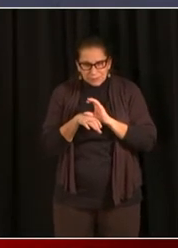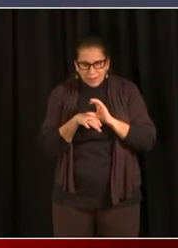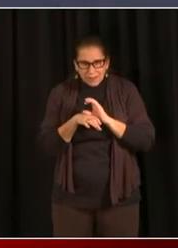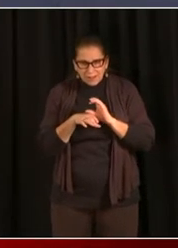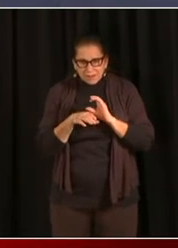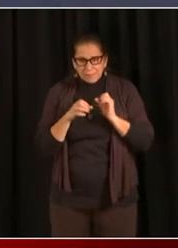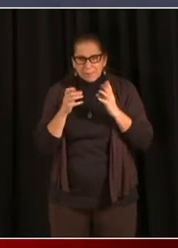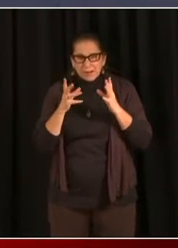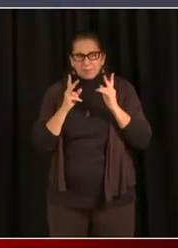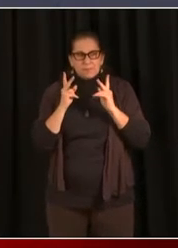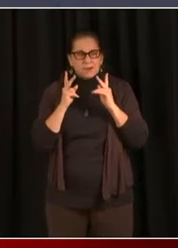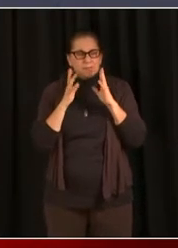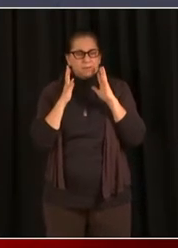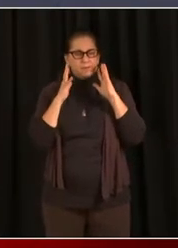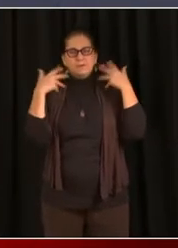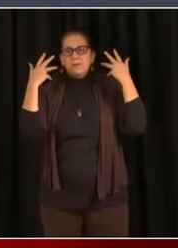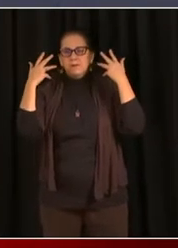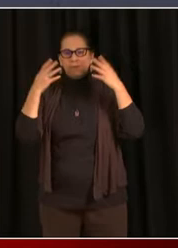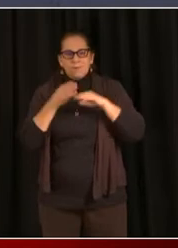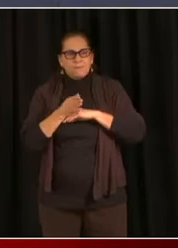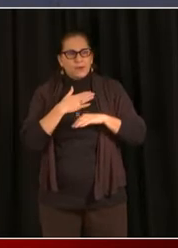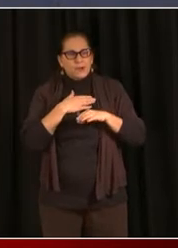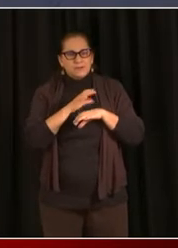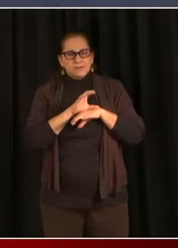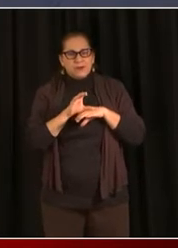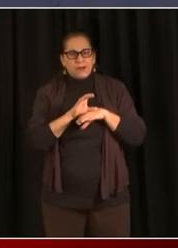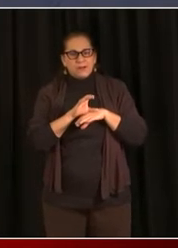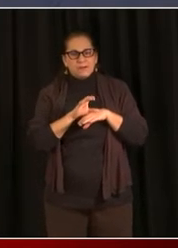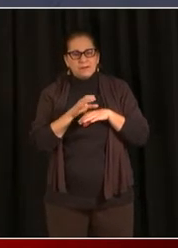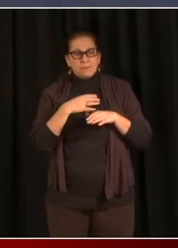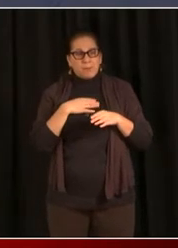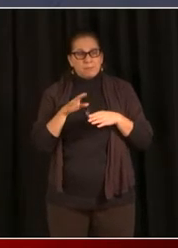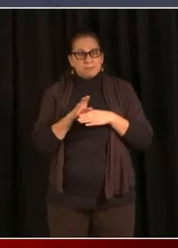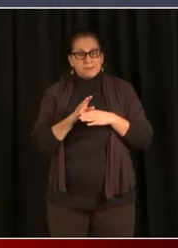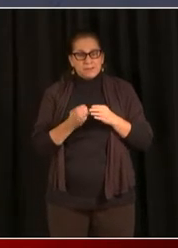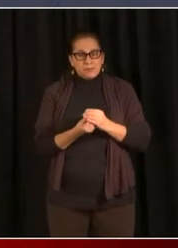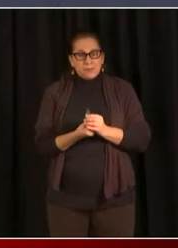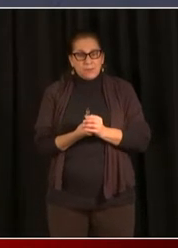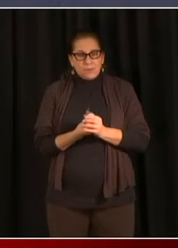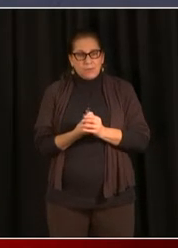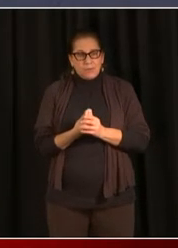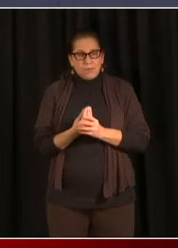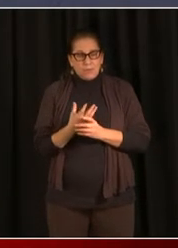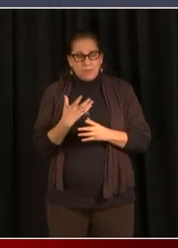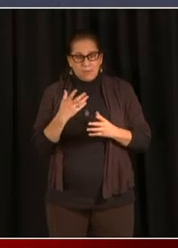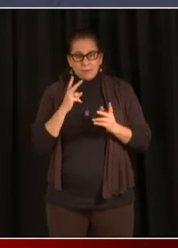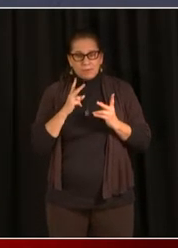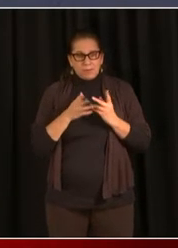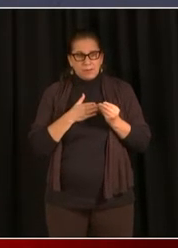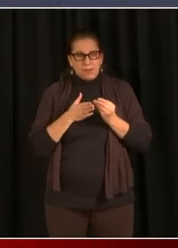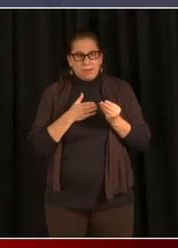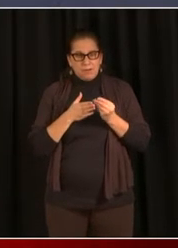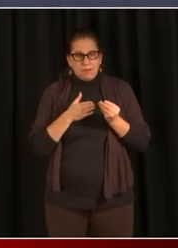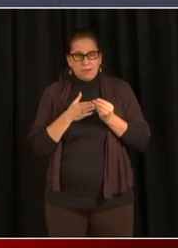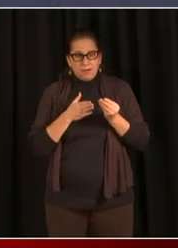batch became a medium batch, and then a big batch. But then things